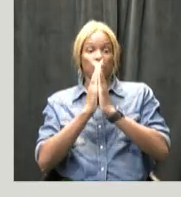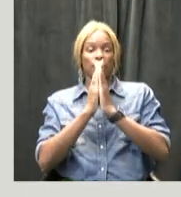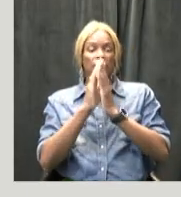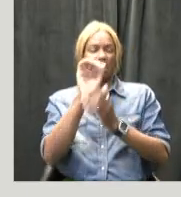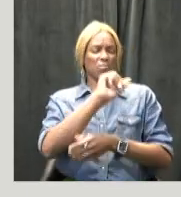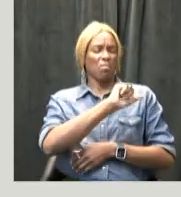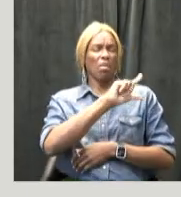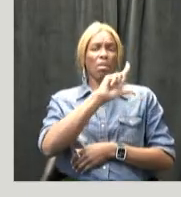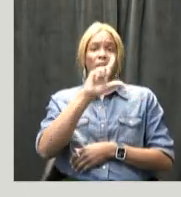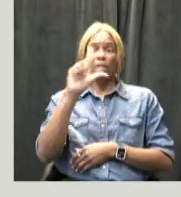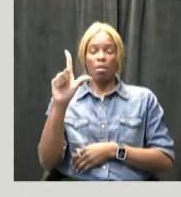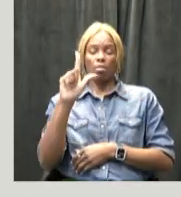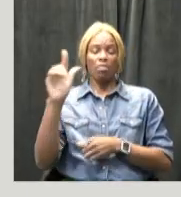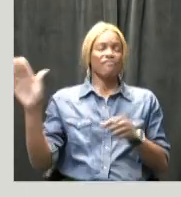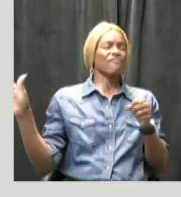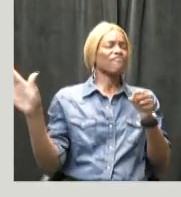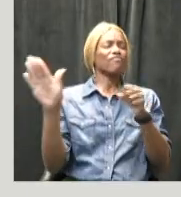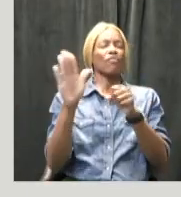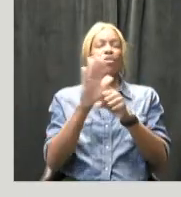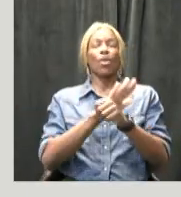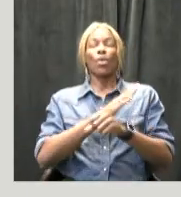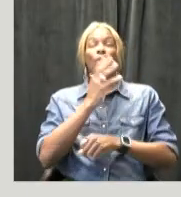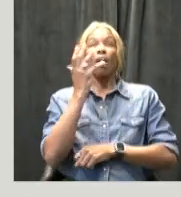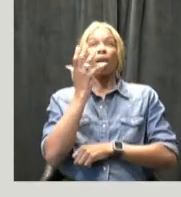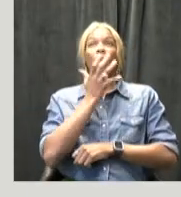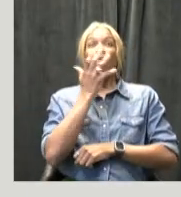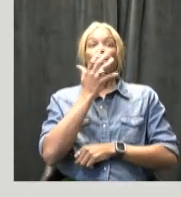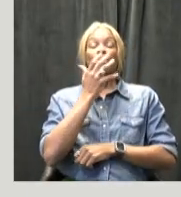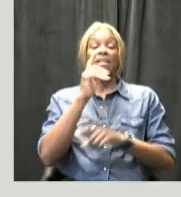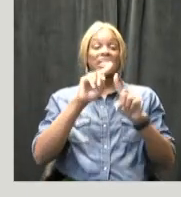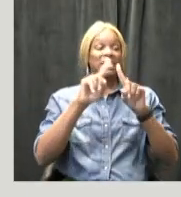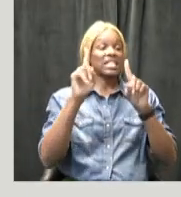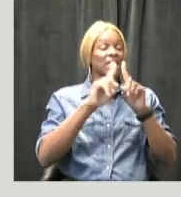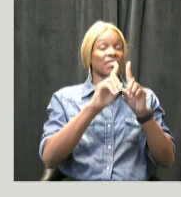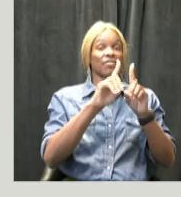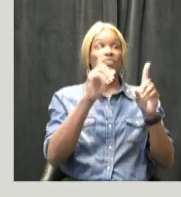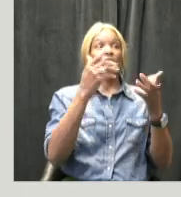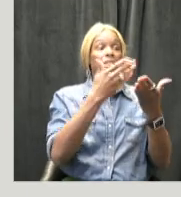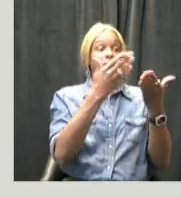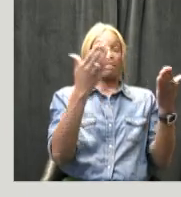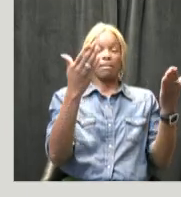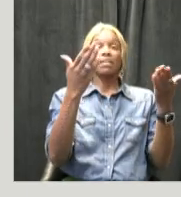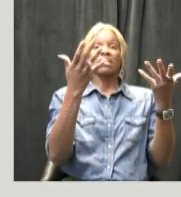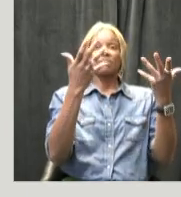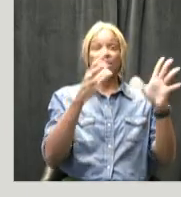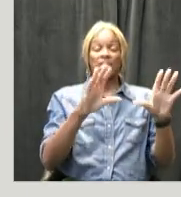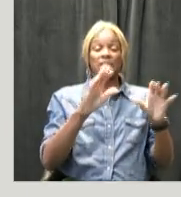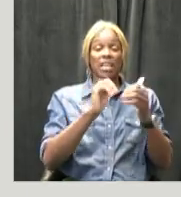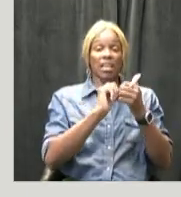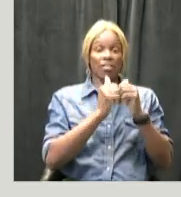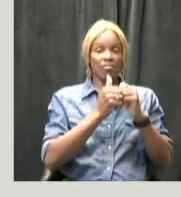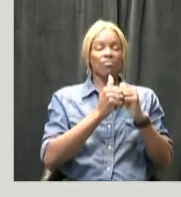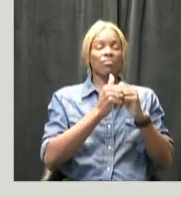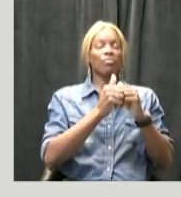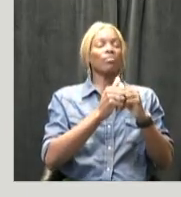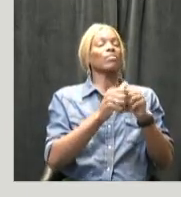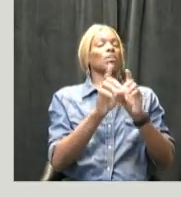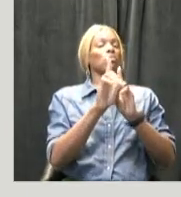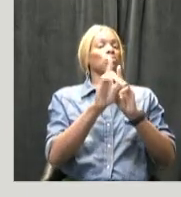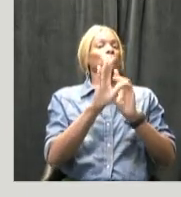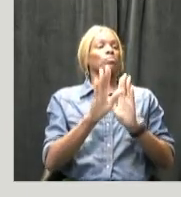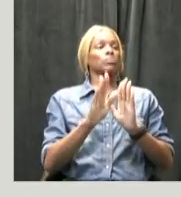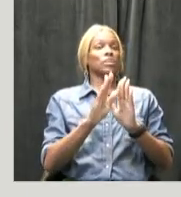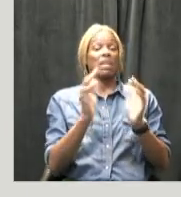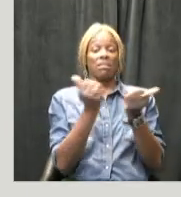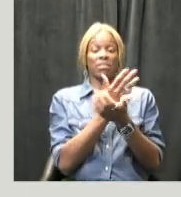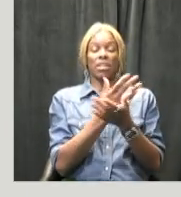filled with awe at the many wonders and signs performed by the apostles. And all the believers were together and had everything